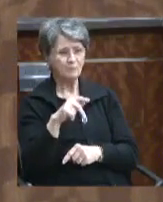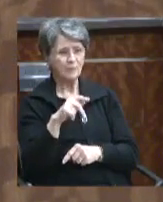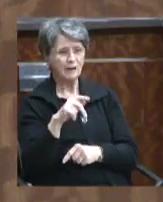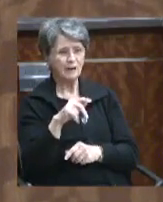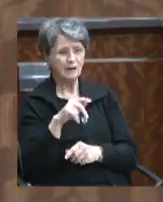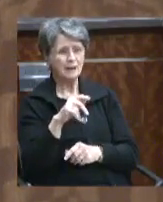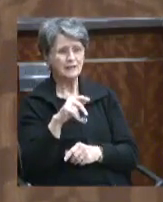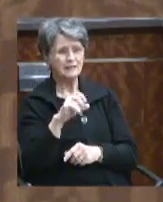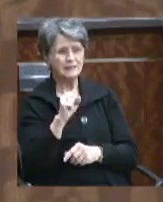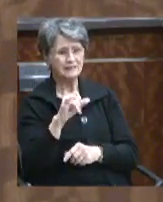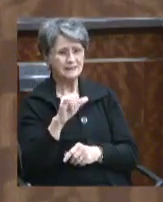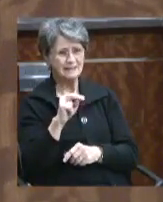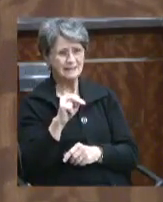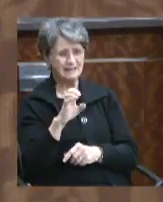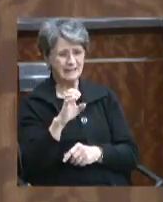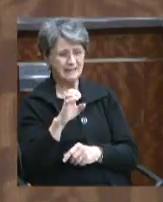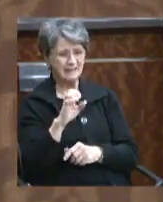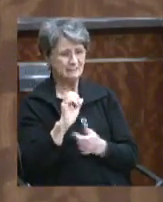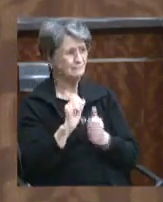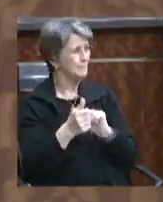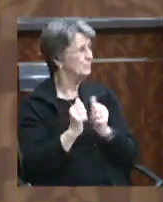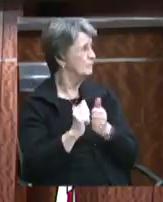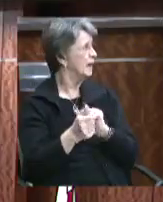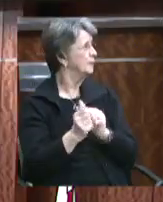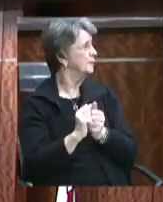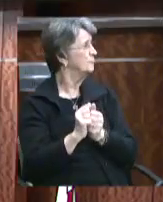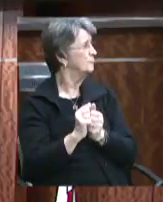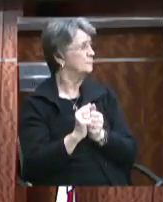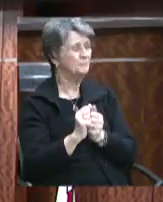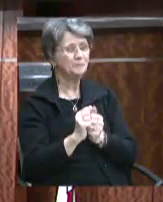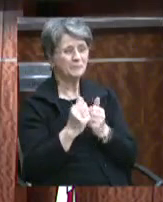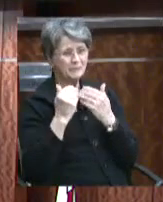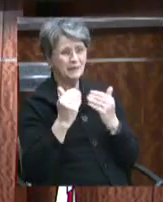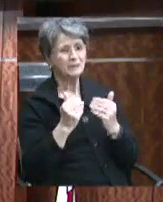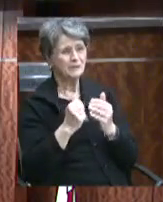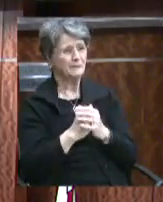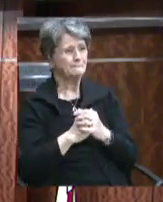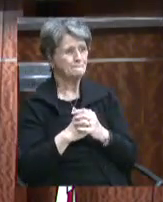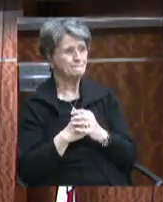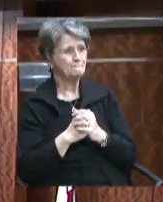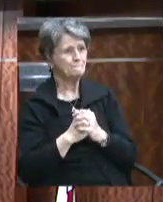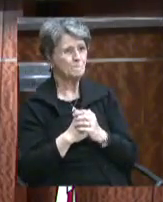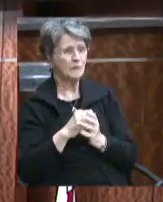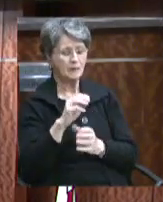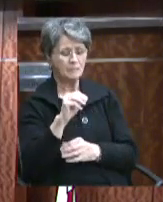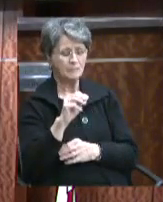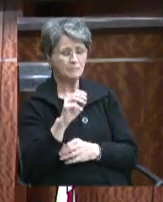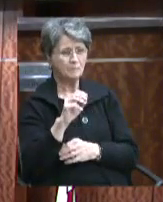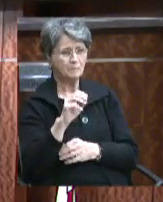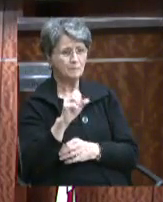well attended and lots of fun. Thank you. Thank you, Ms. Nicholas. Ms. Crary.